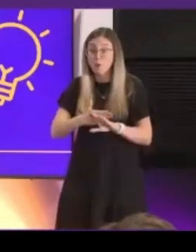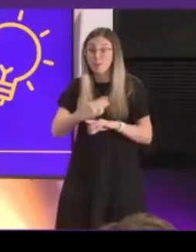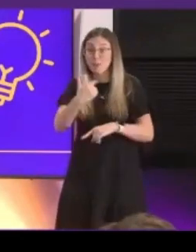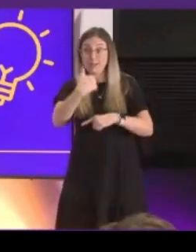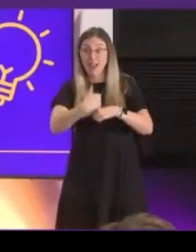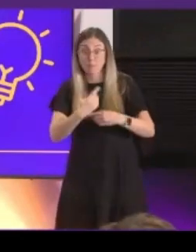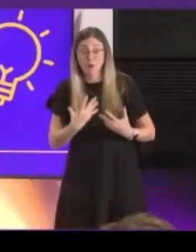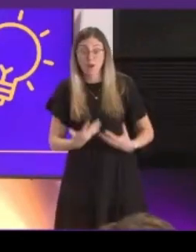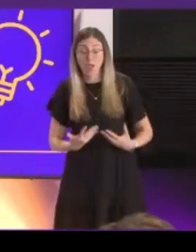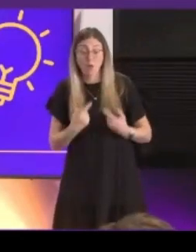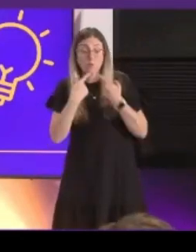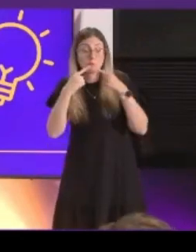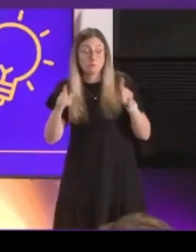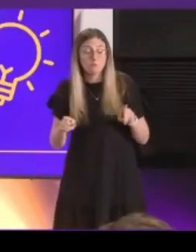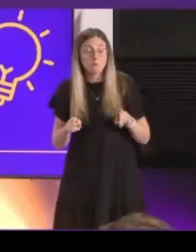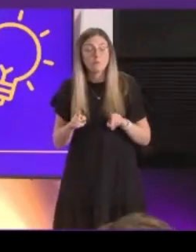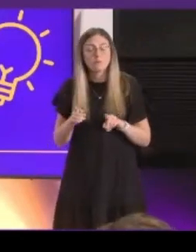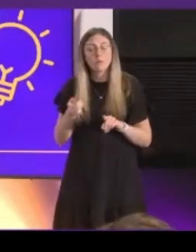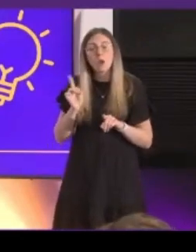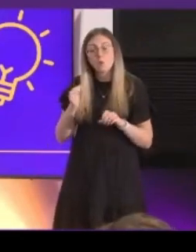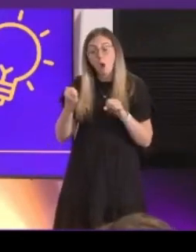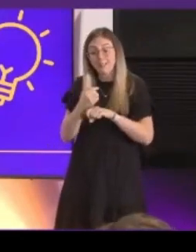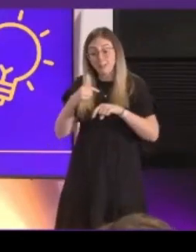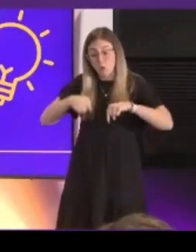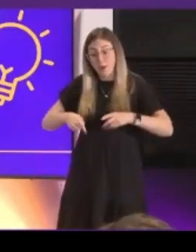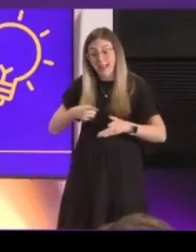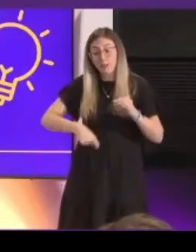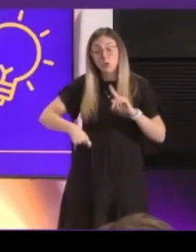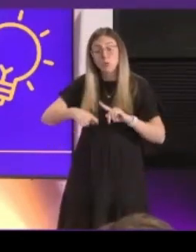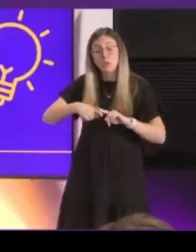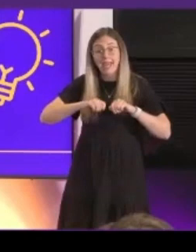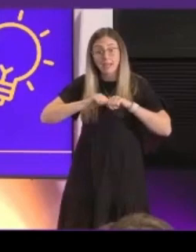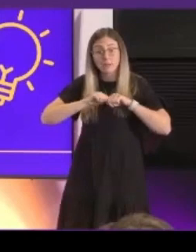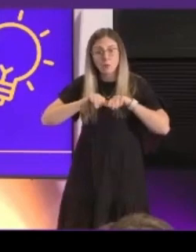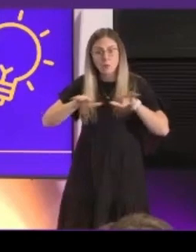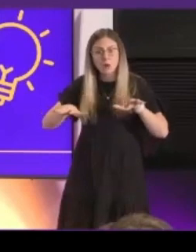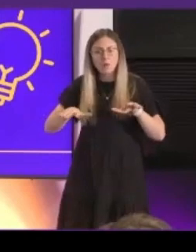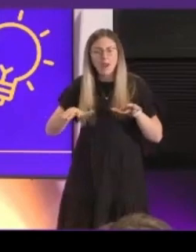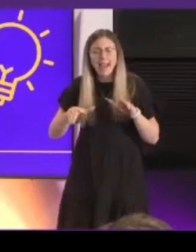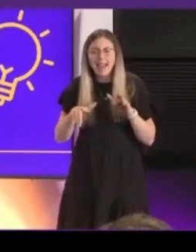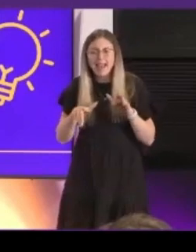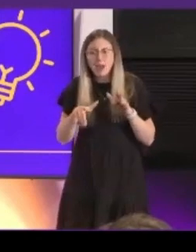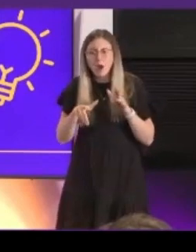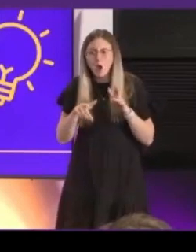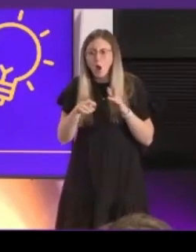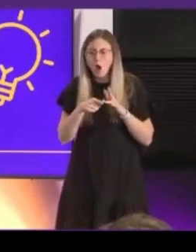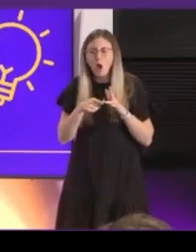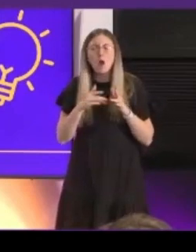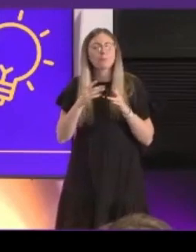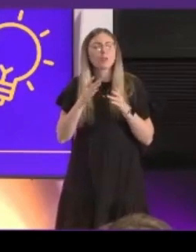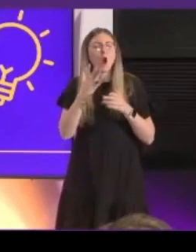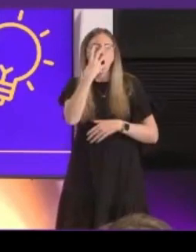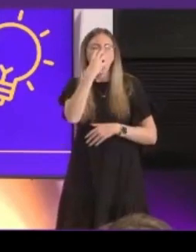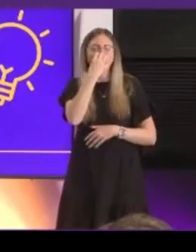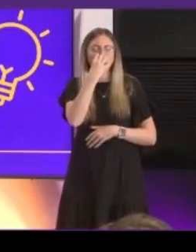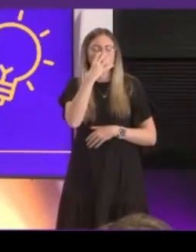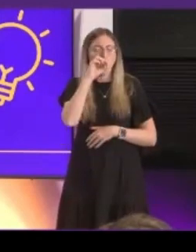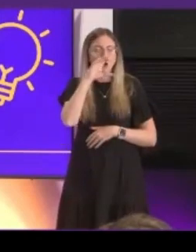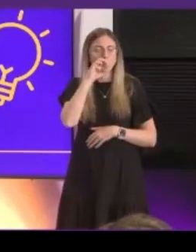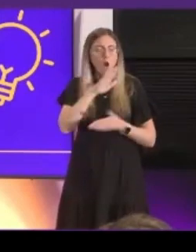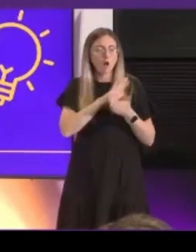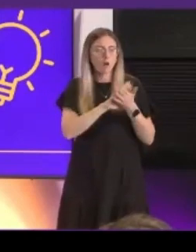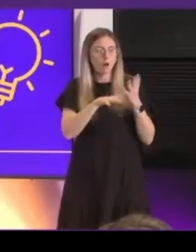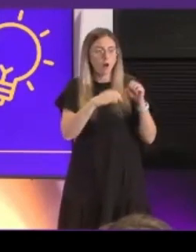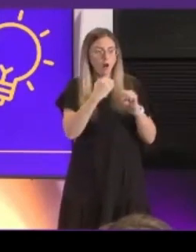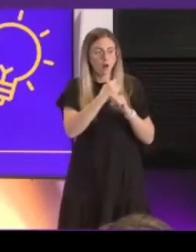is we're going to take what we do in the UK and we're going to go to Hong Kong, right? Because actually in Hong Kong we print the money,